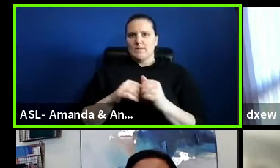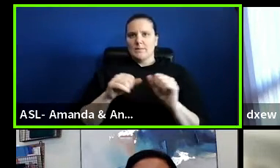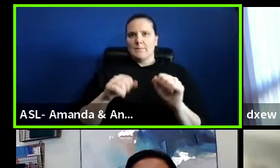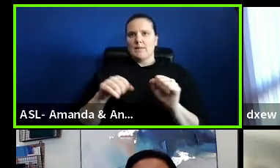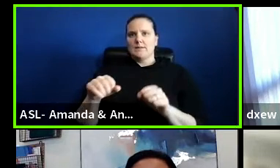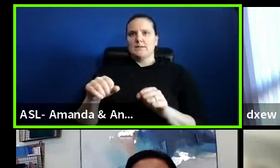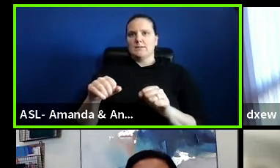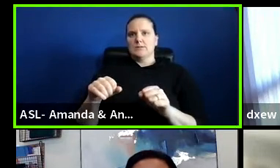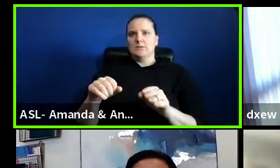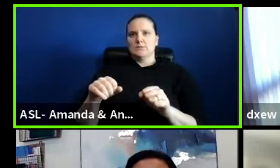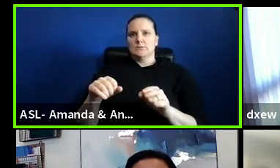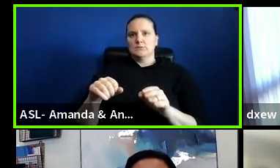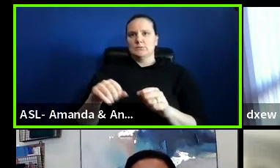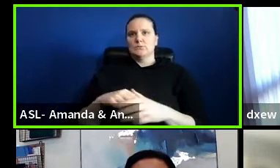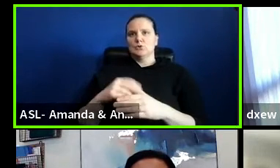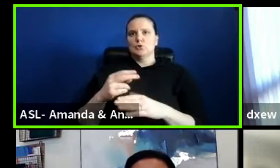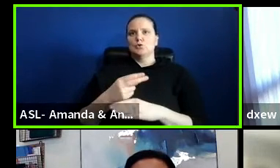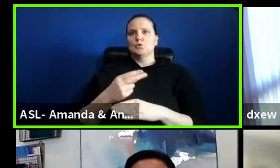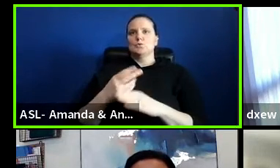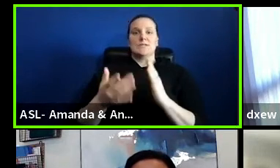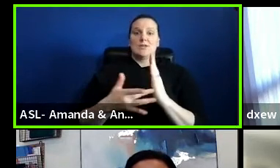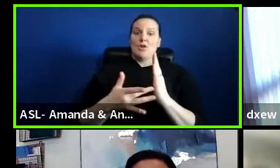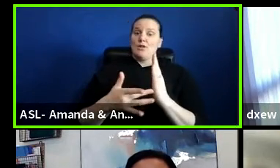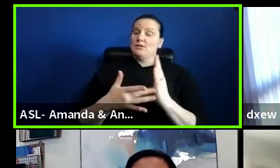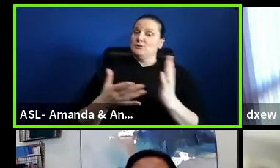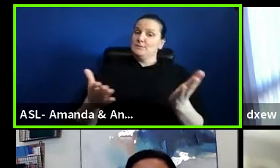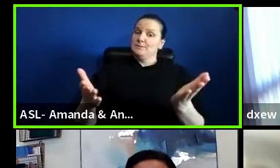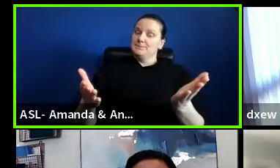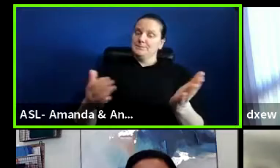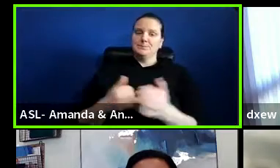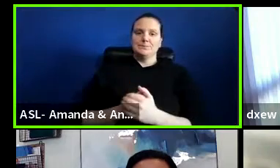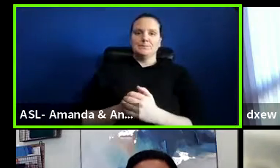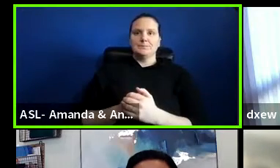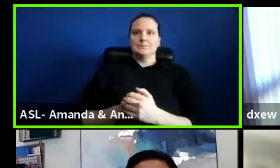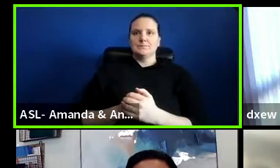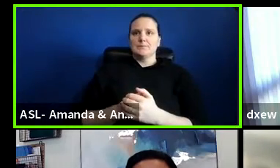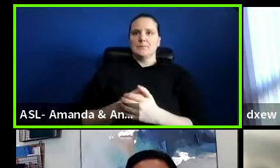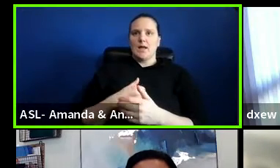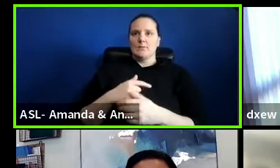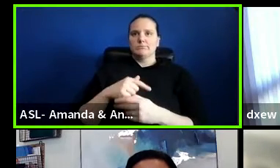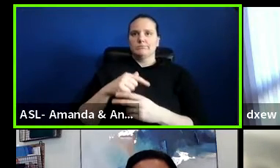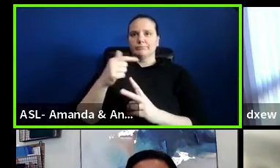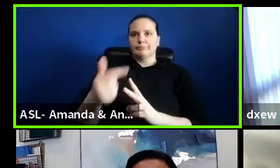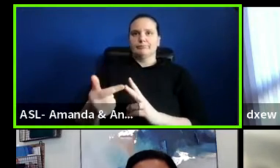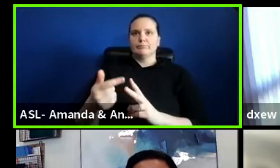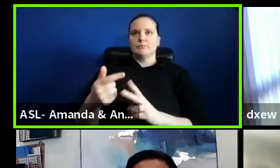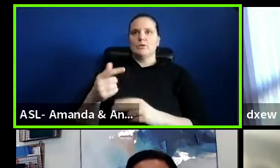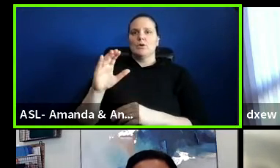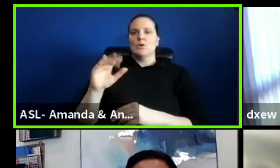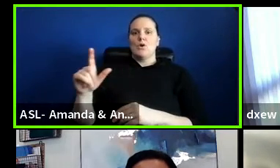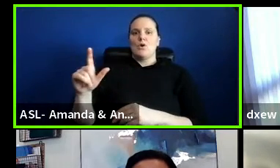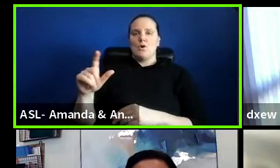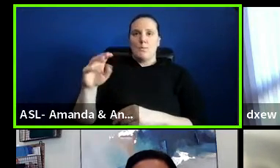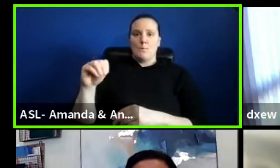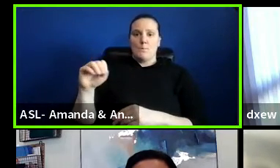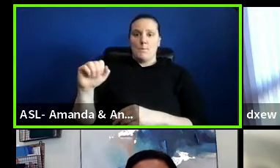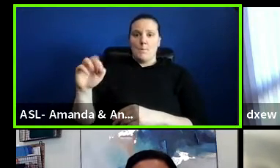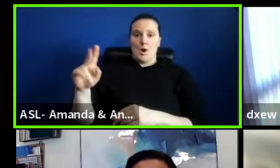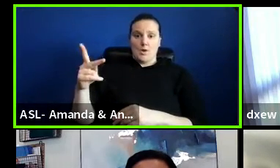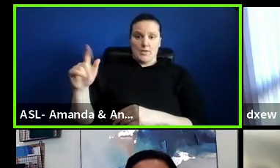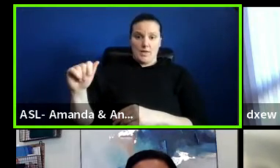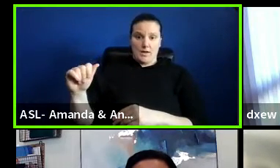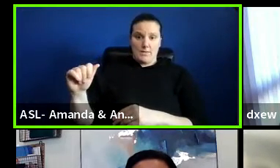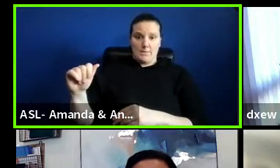ability to utilize technology. I will go ahead and call on Martha.